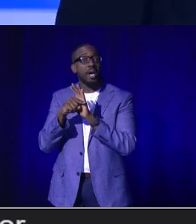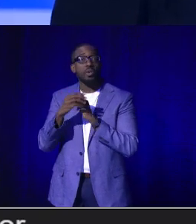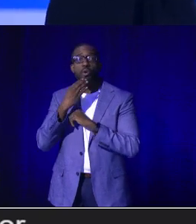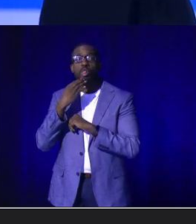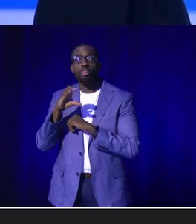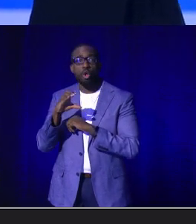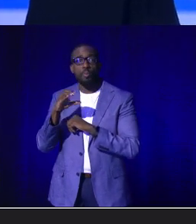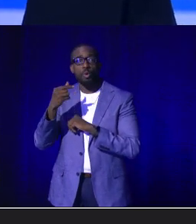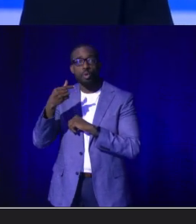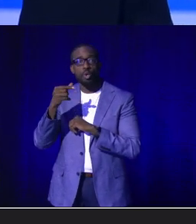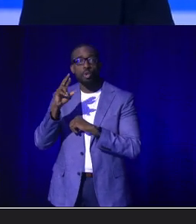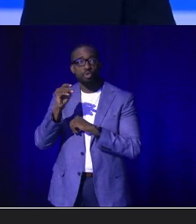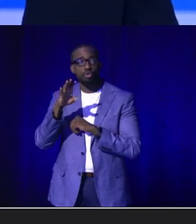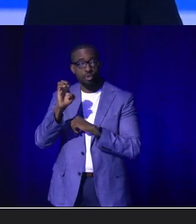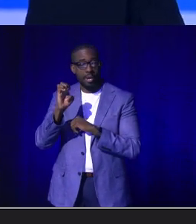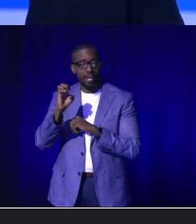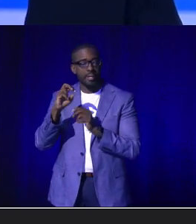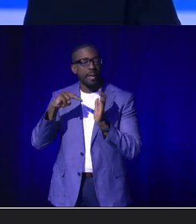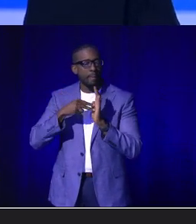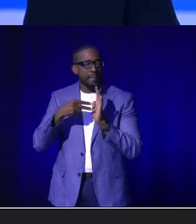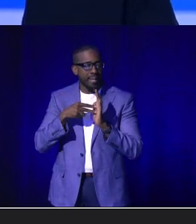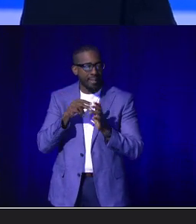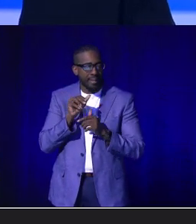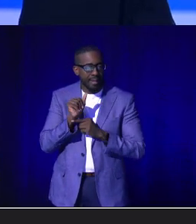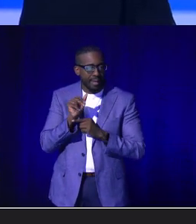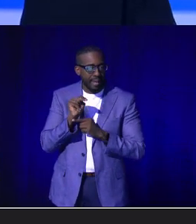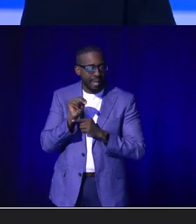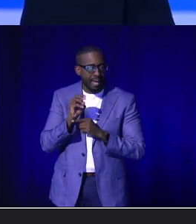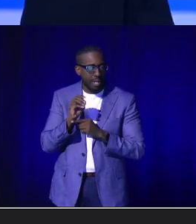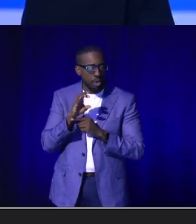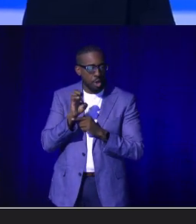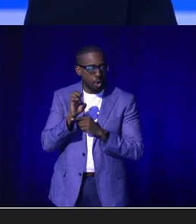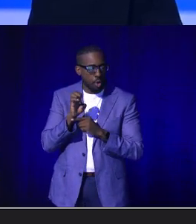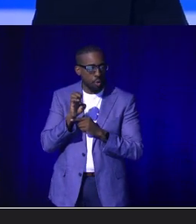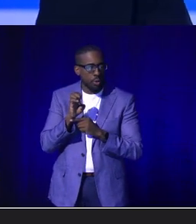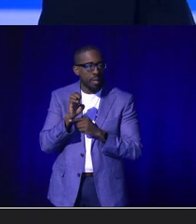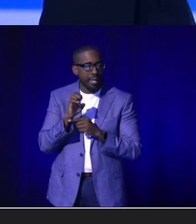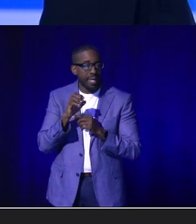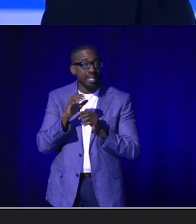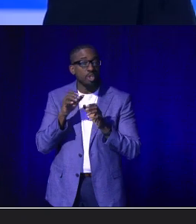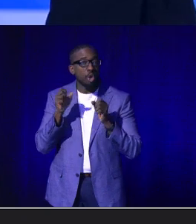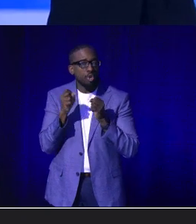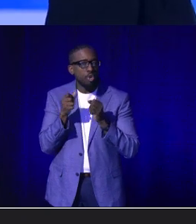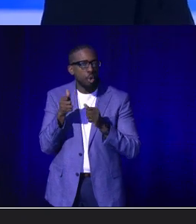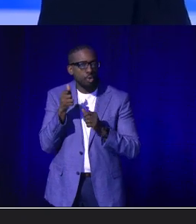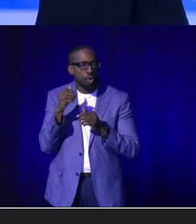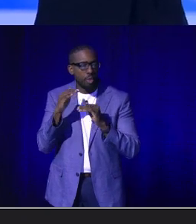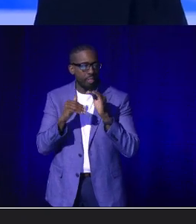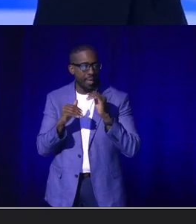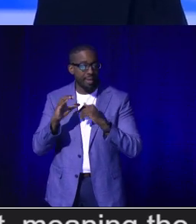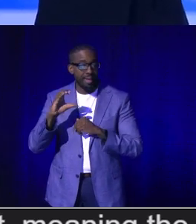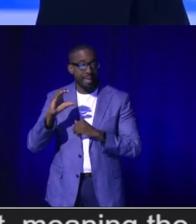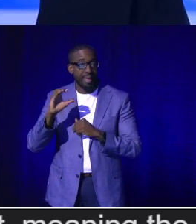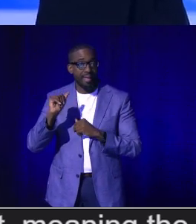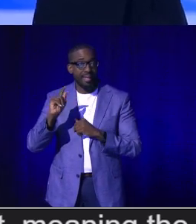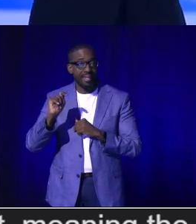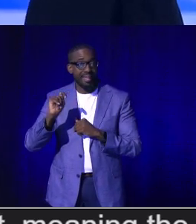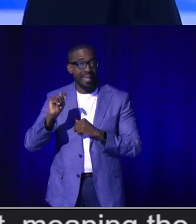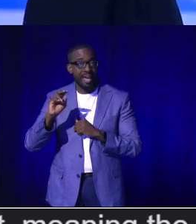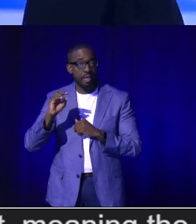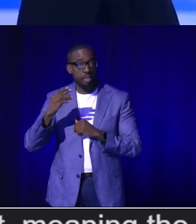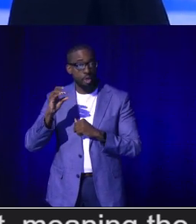is colder than the cathode, and the adjacent cell will experience the opposite. The cathode is hotter than the